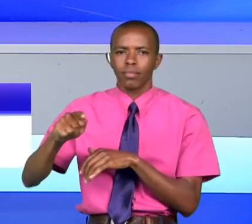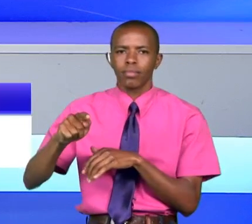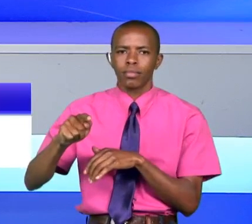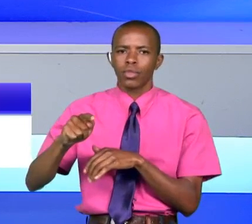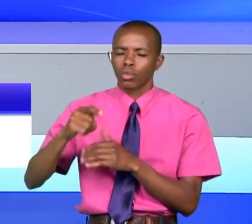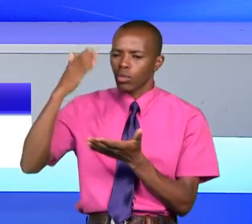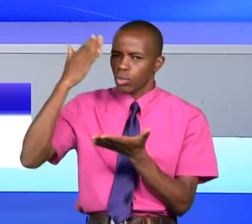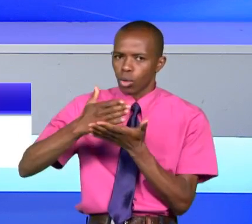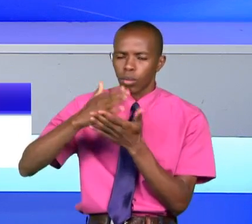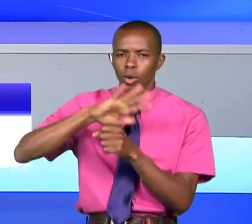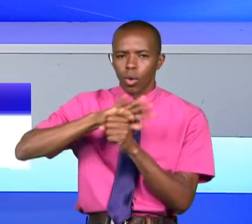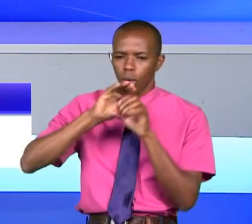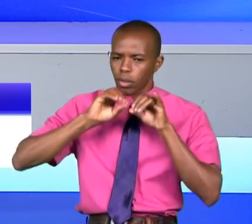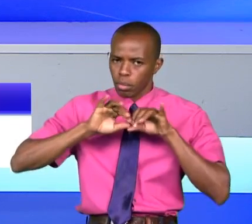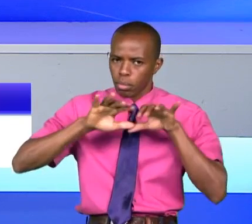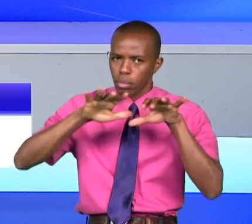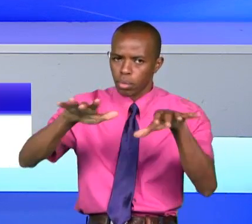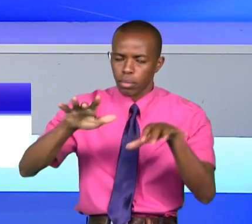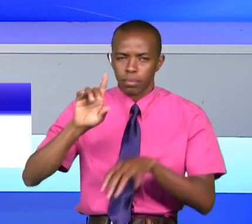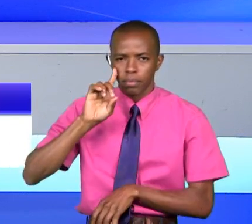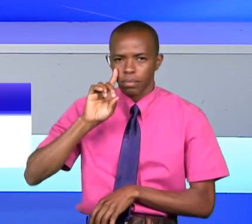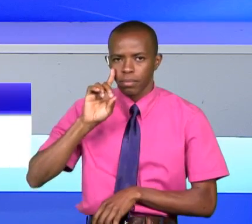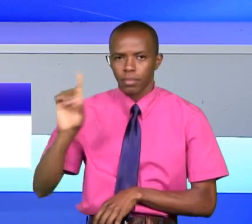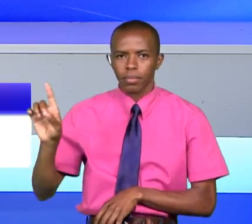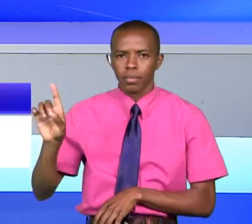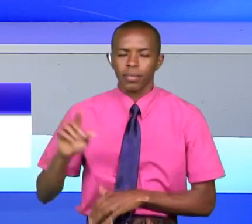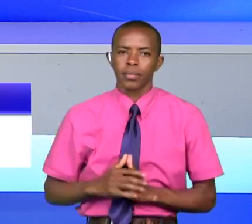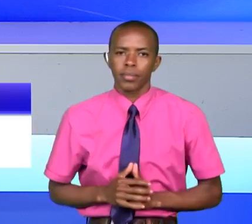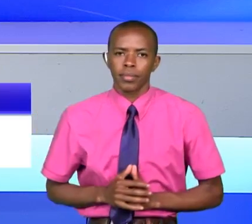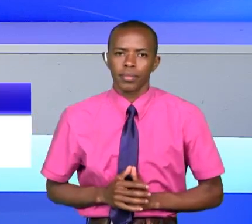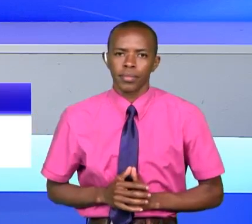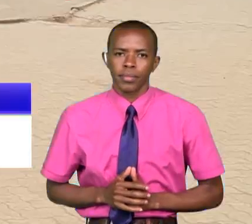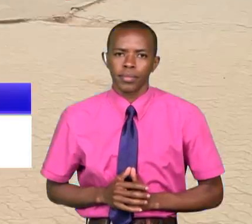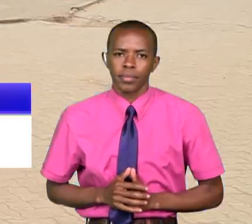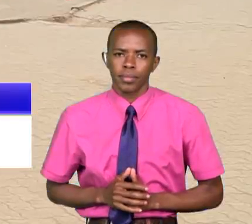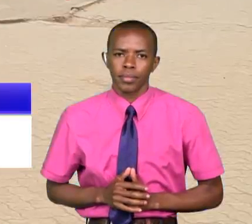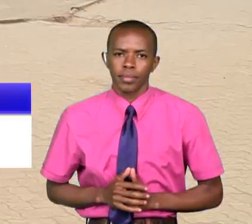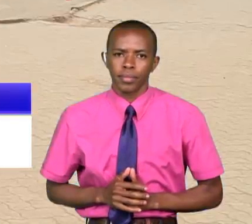a bid to curtail the spread of COVID-19. Mariam Jahid with more details.